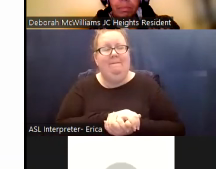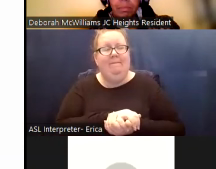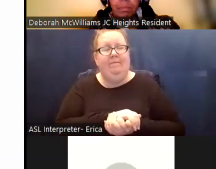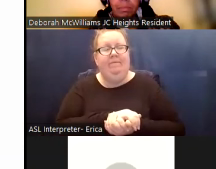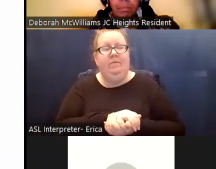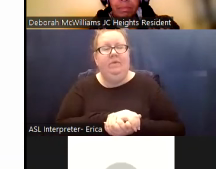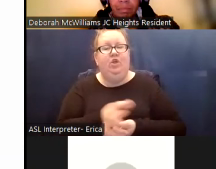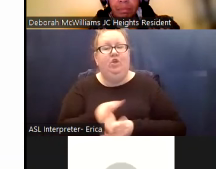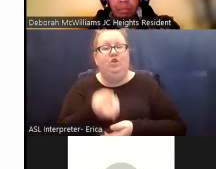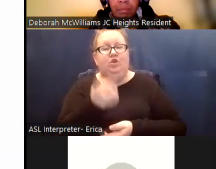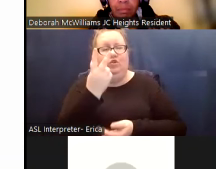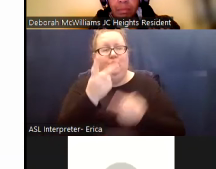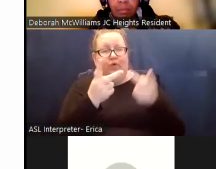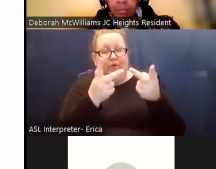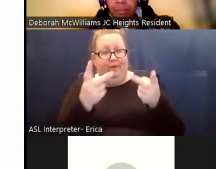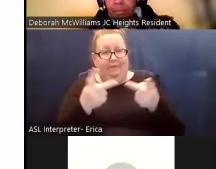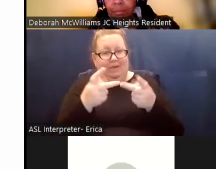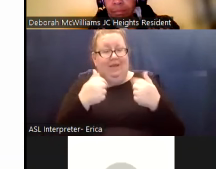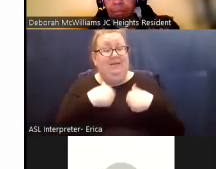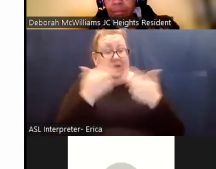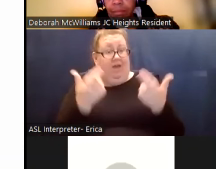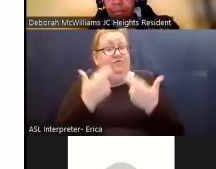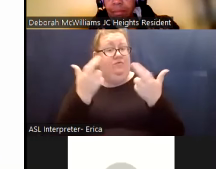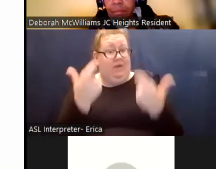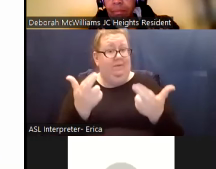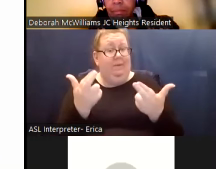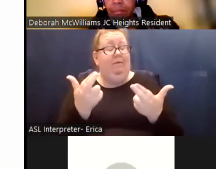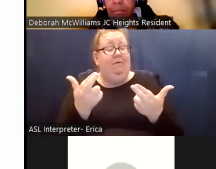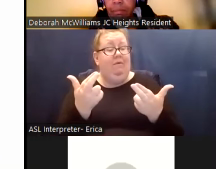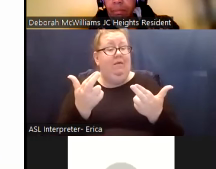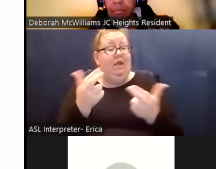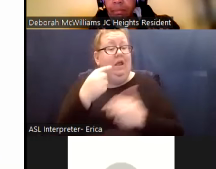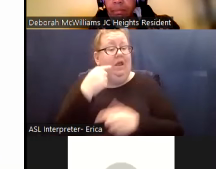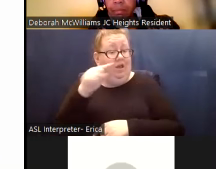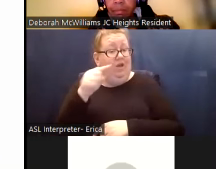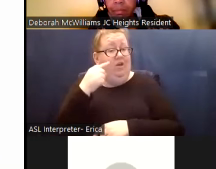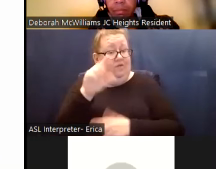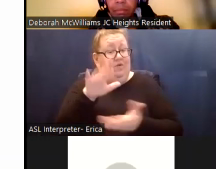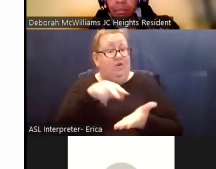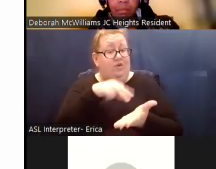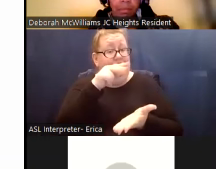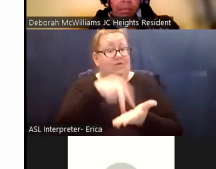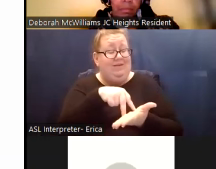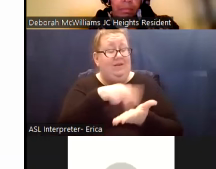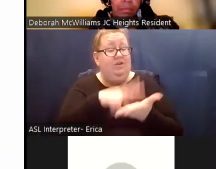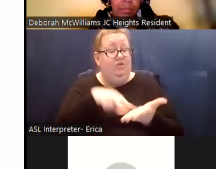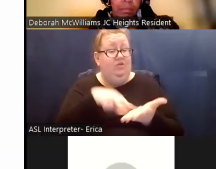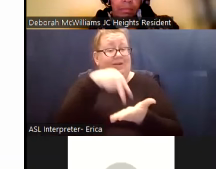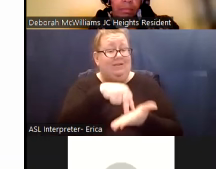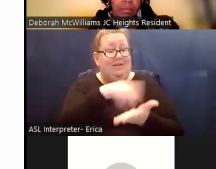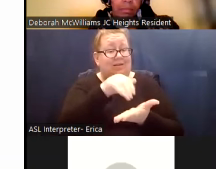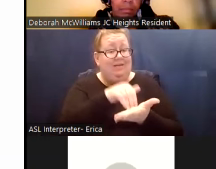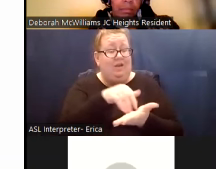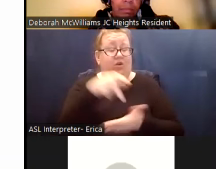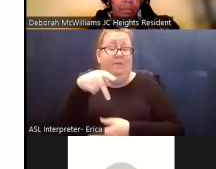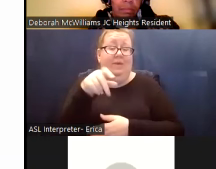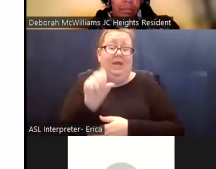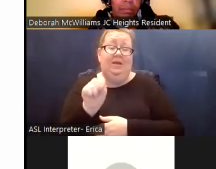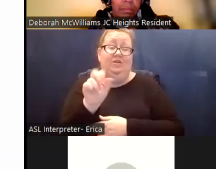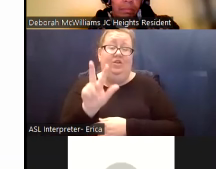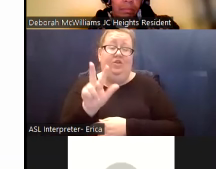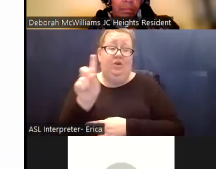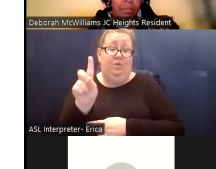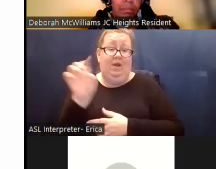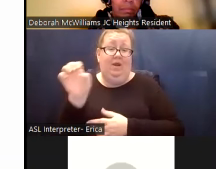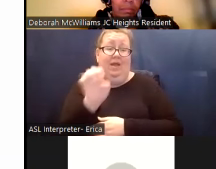Two places that I've recommended for resilience centers are the PS 31